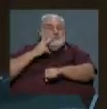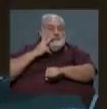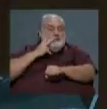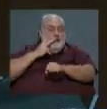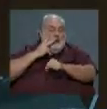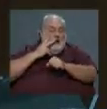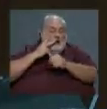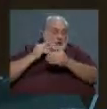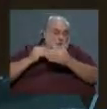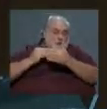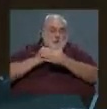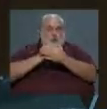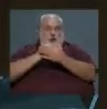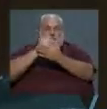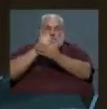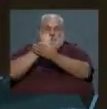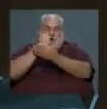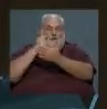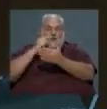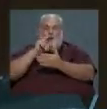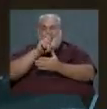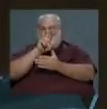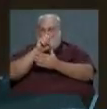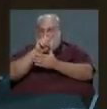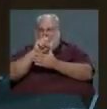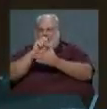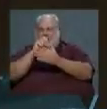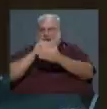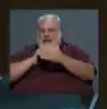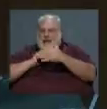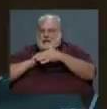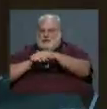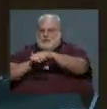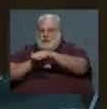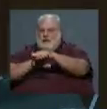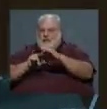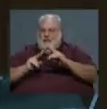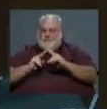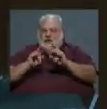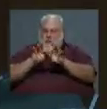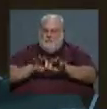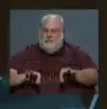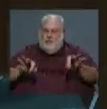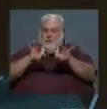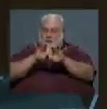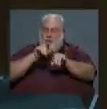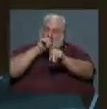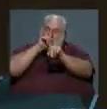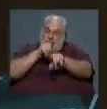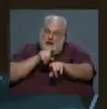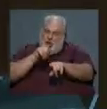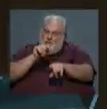another opportunity for our reentry. You know, I think that's very, very important that we address that